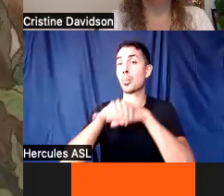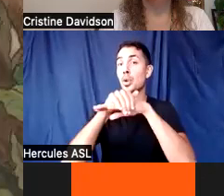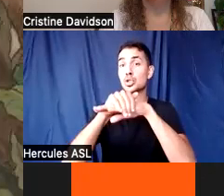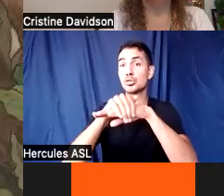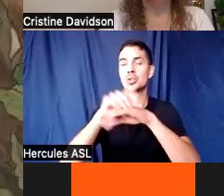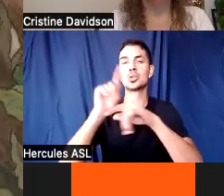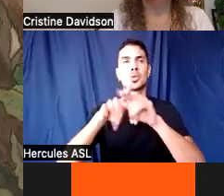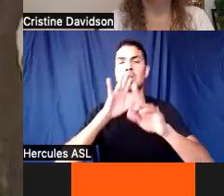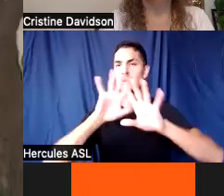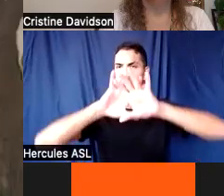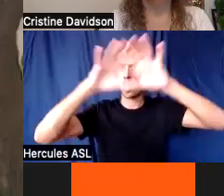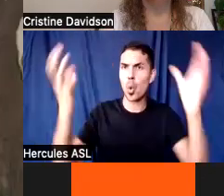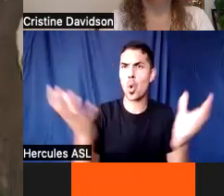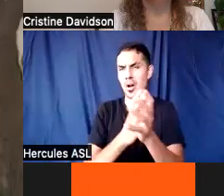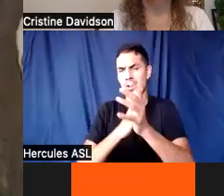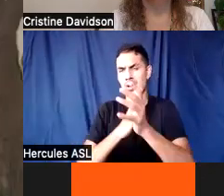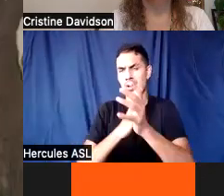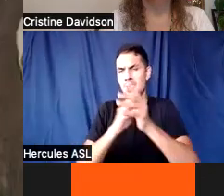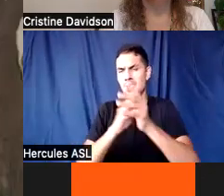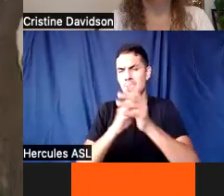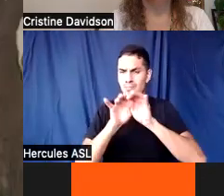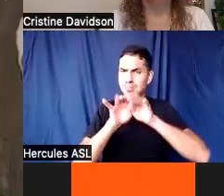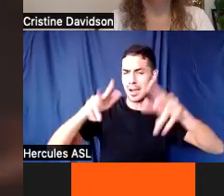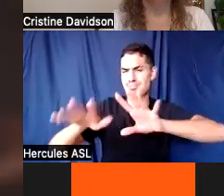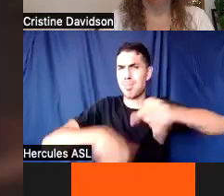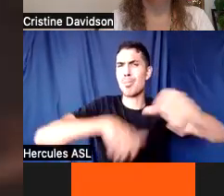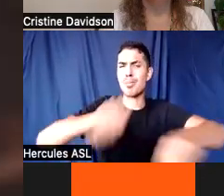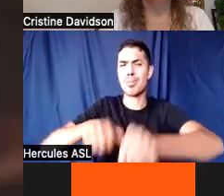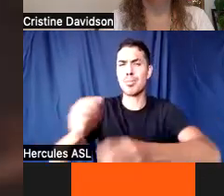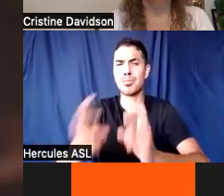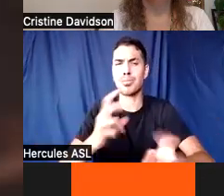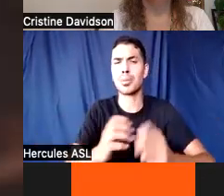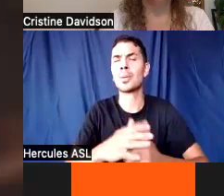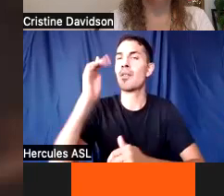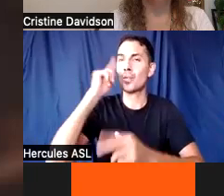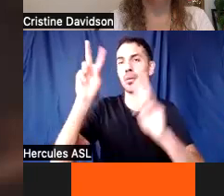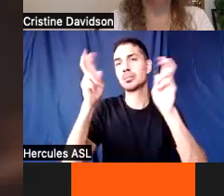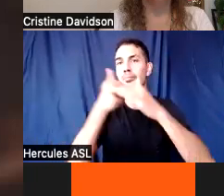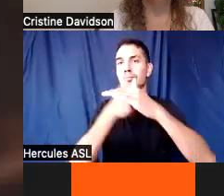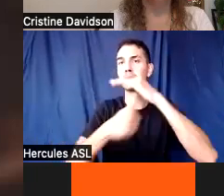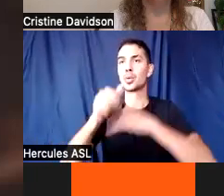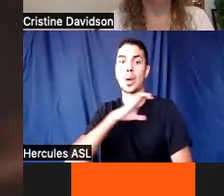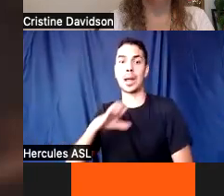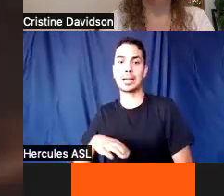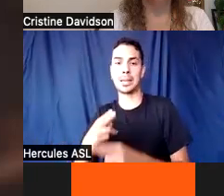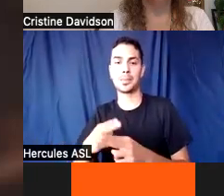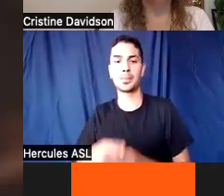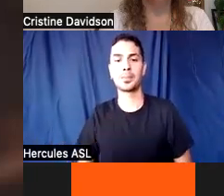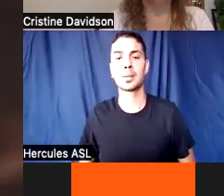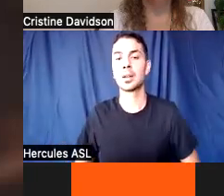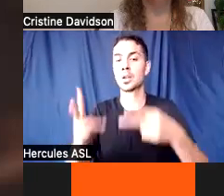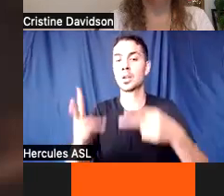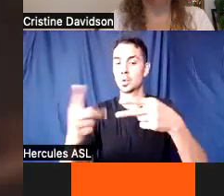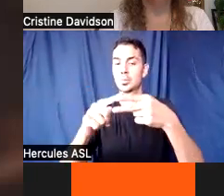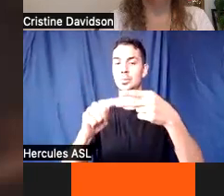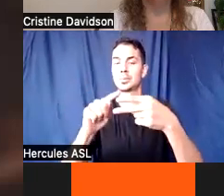nullius is also an aspect of the doctrine of discovery, and there's two aspects of terra nullius. If land was completely empty